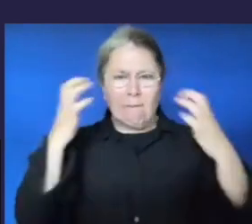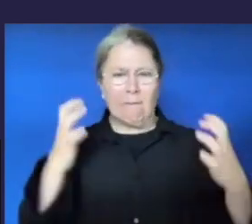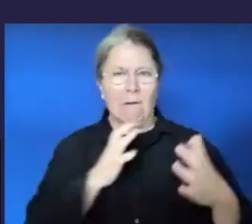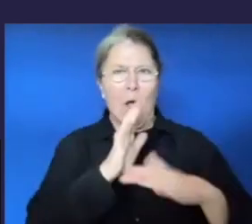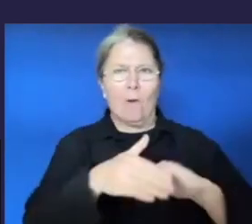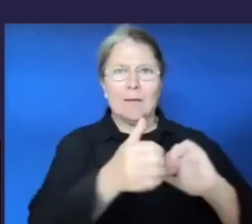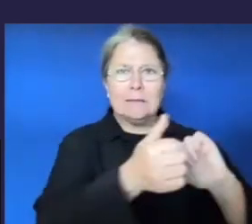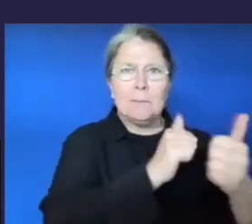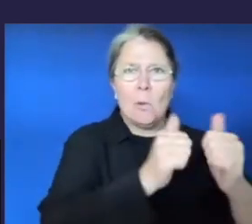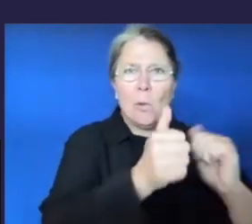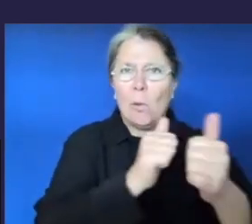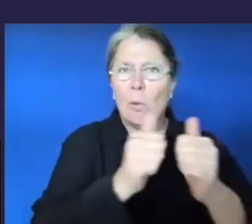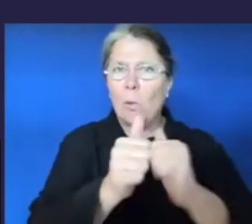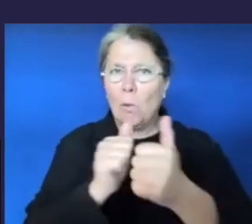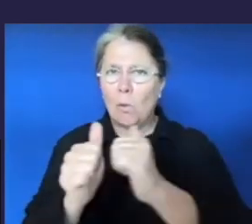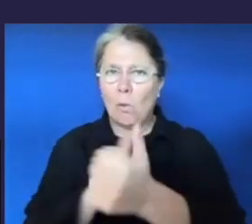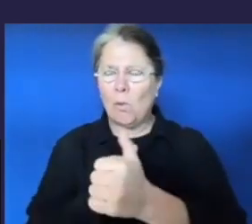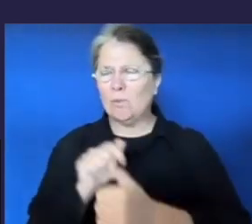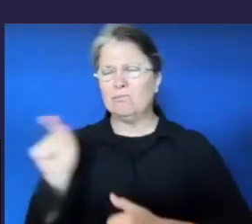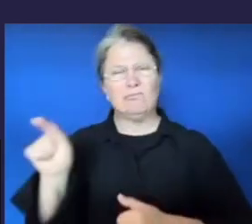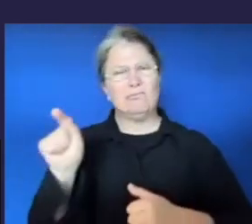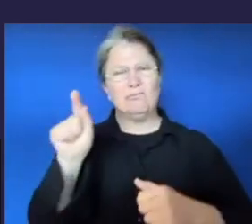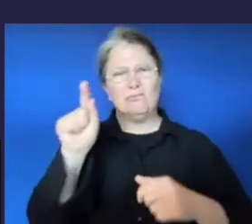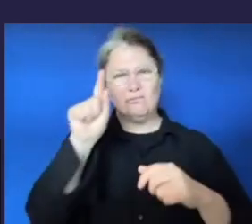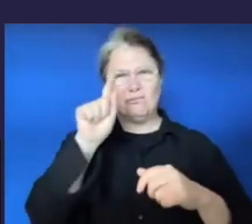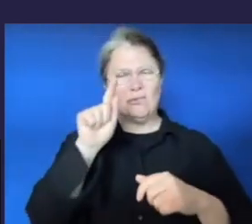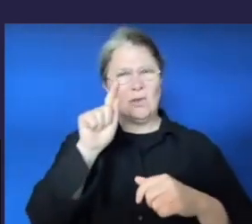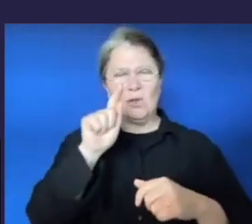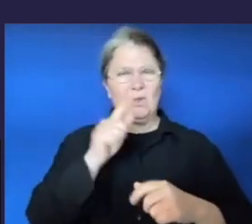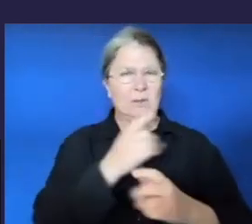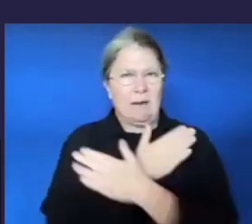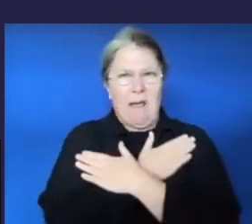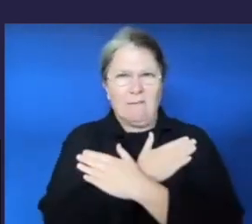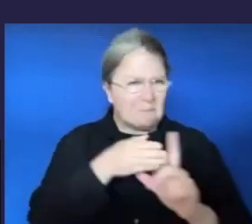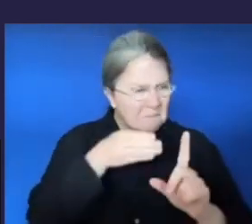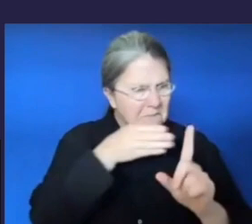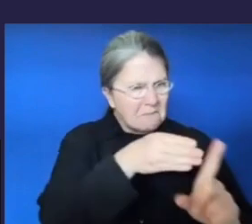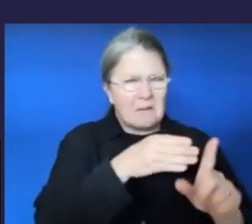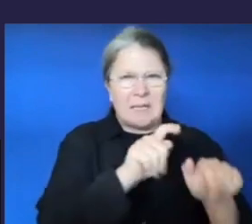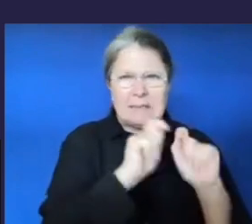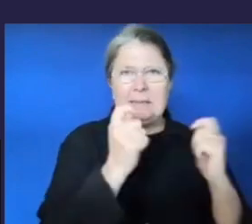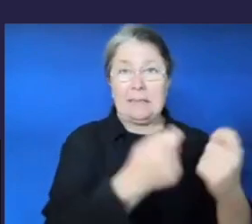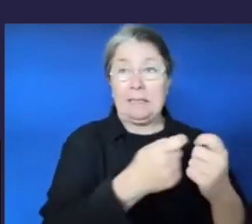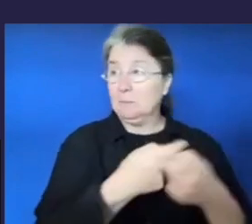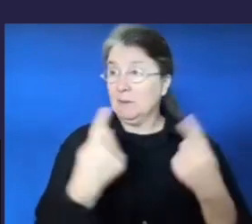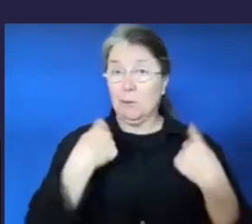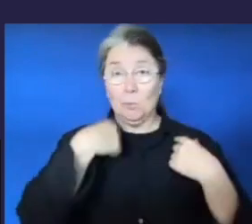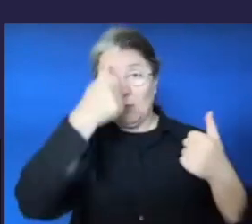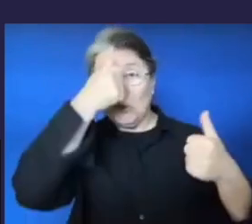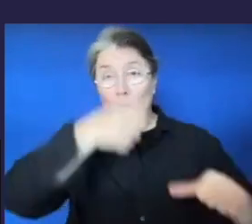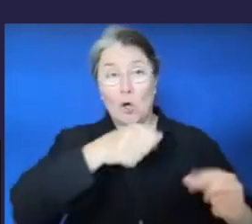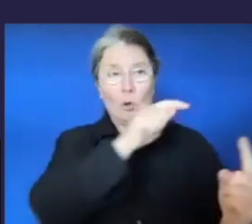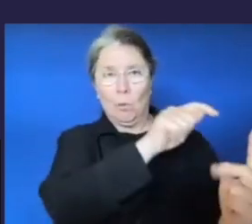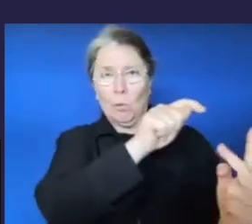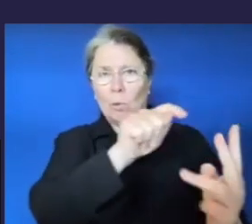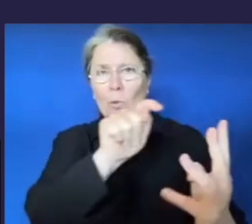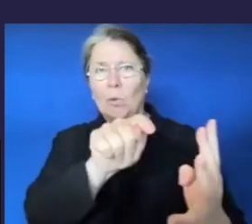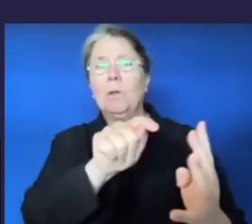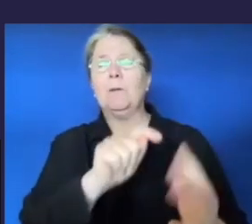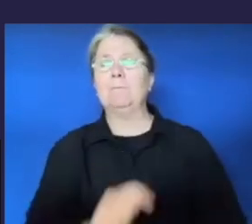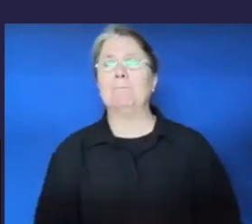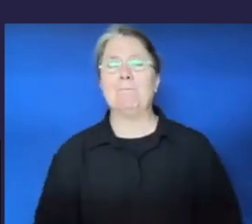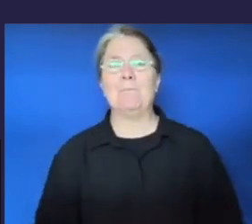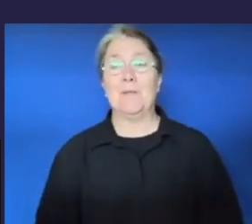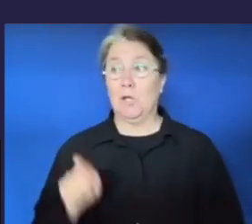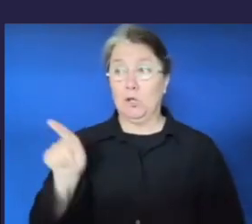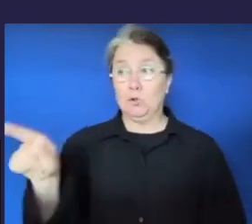was a big fan of some local sports teams that we all knew, and enjoyed watching